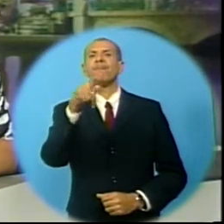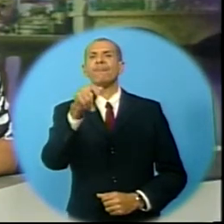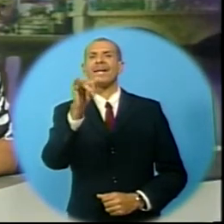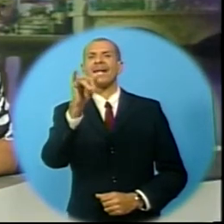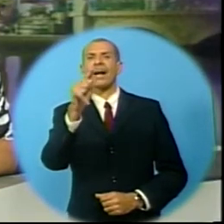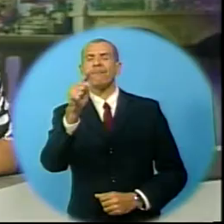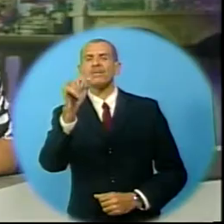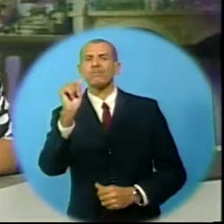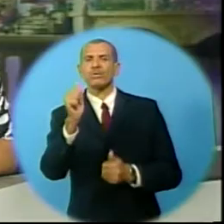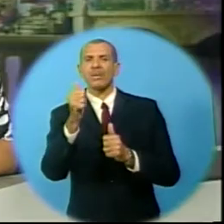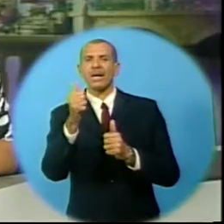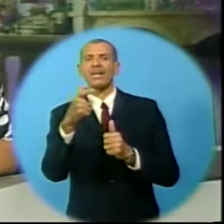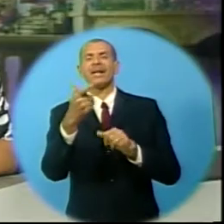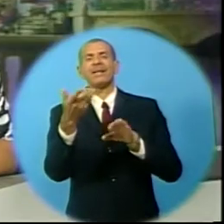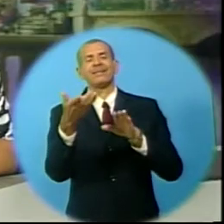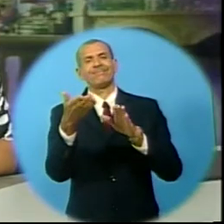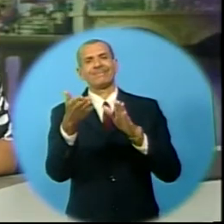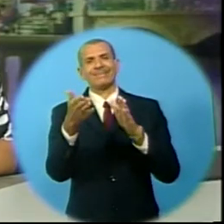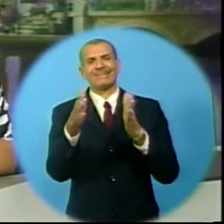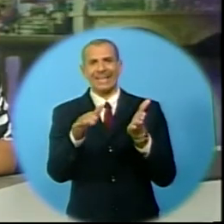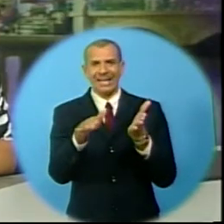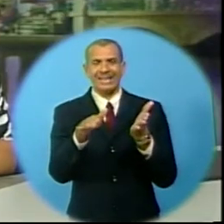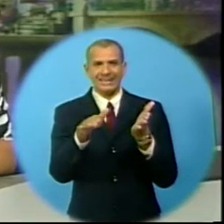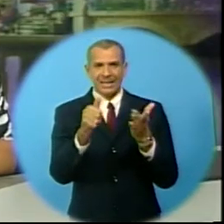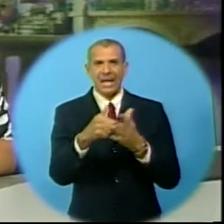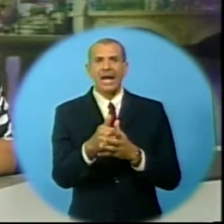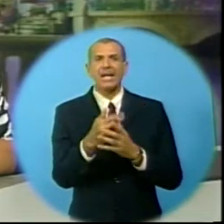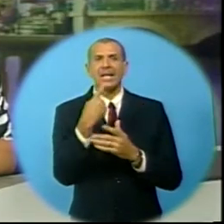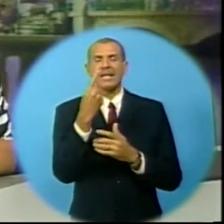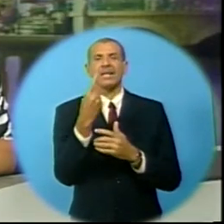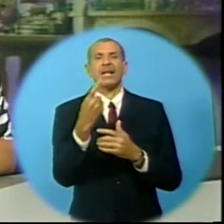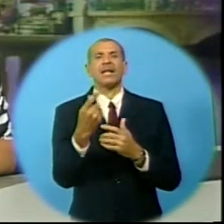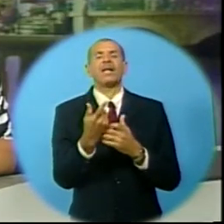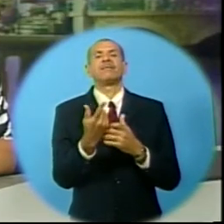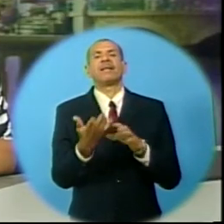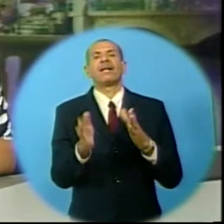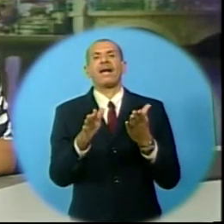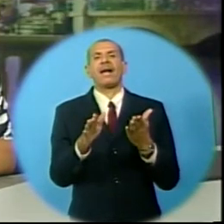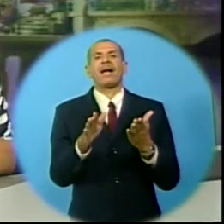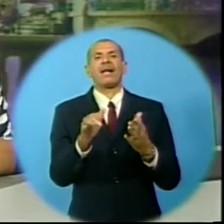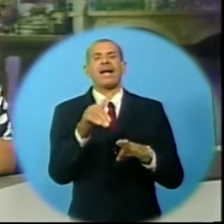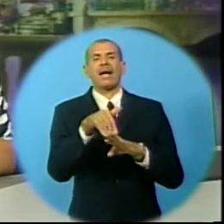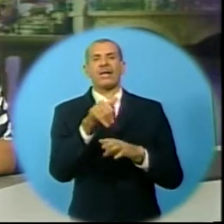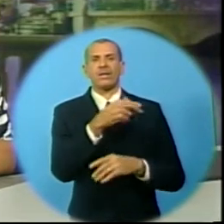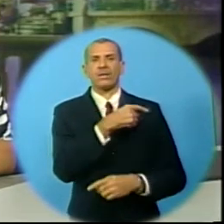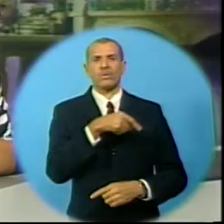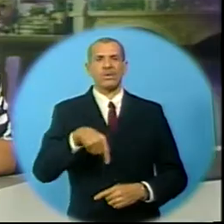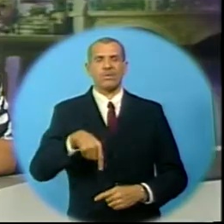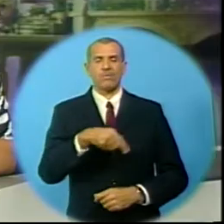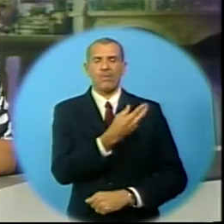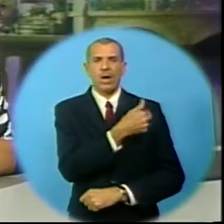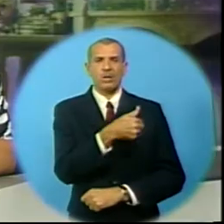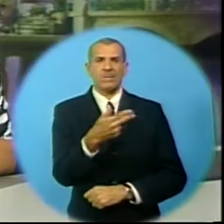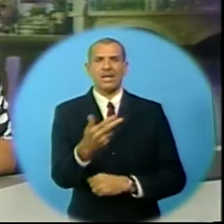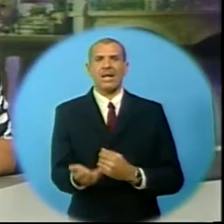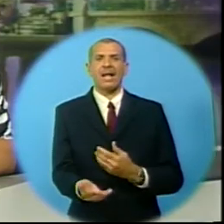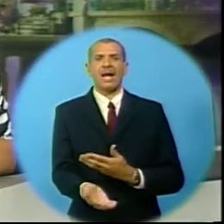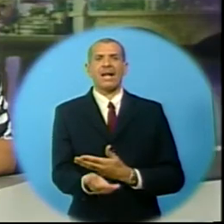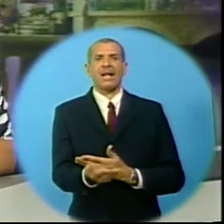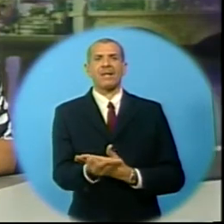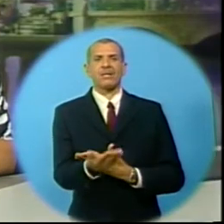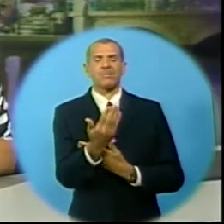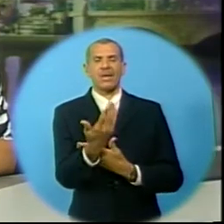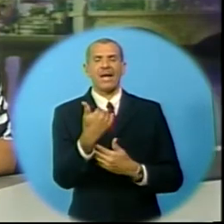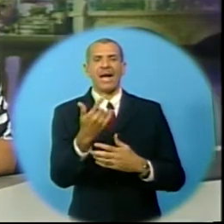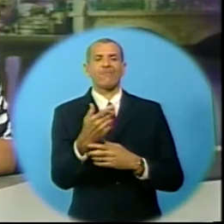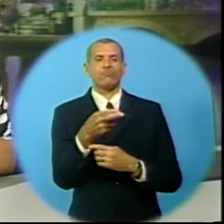Birch Road, Forge Road, has died. Talamaki reportedly succumbed to his injuries at the Queen Elizabeth Hospital this morning after being treated for